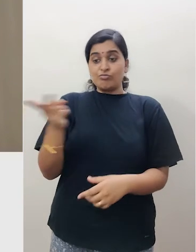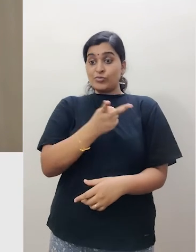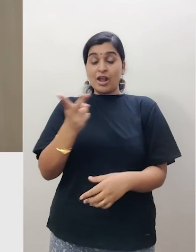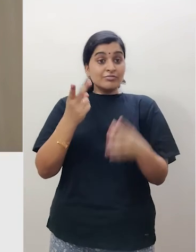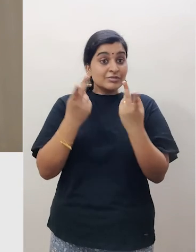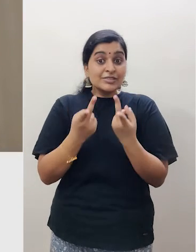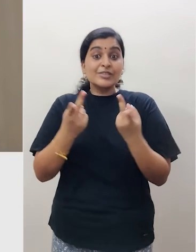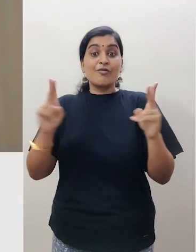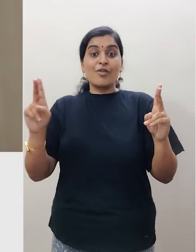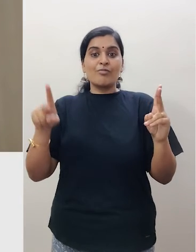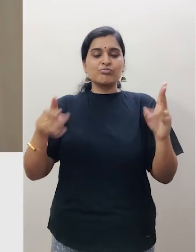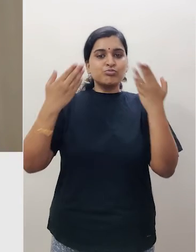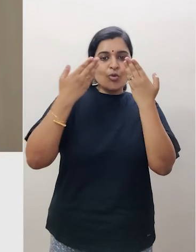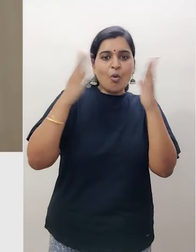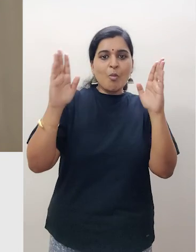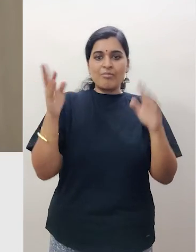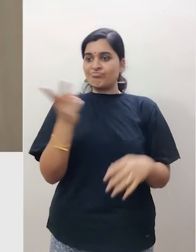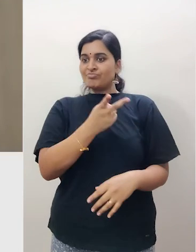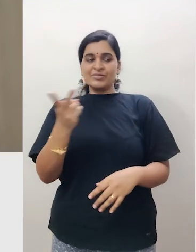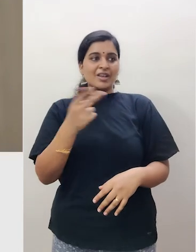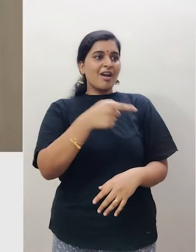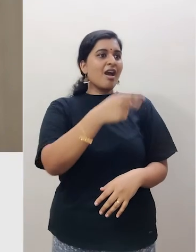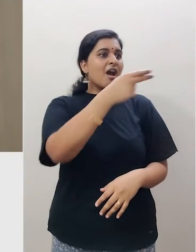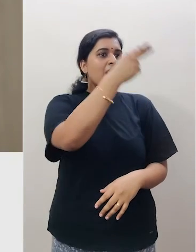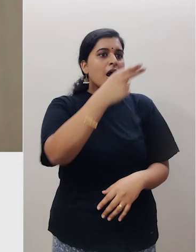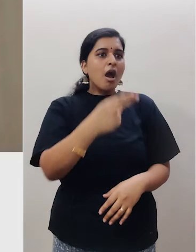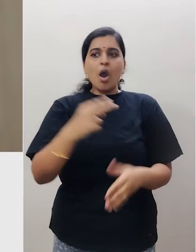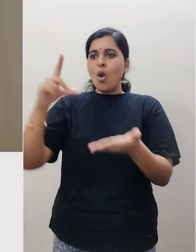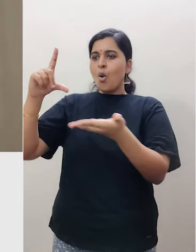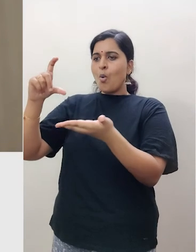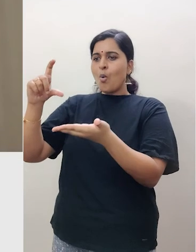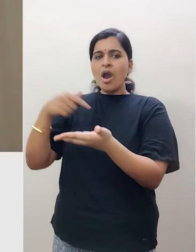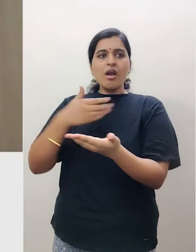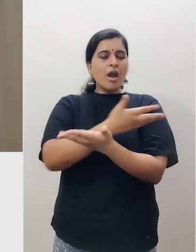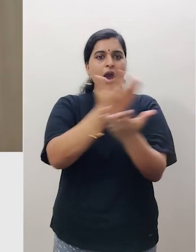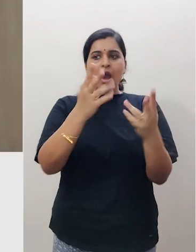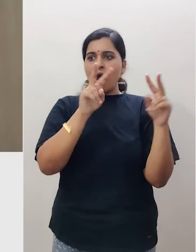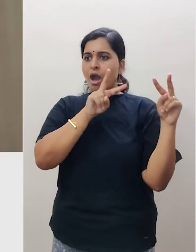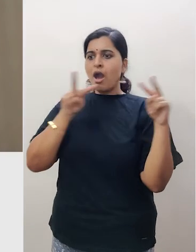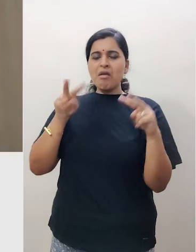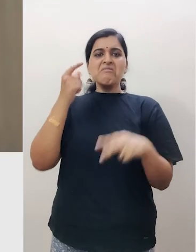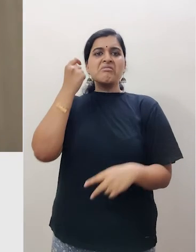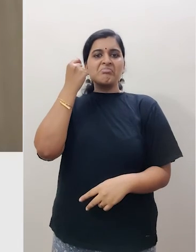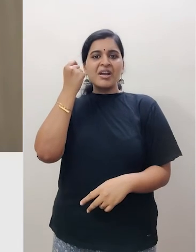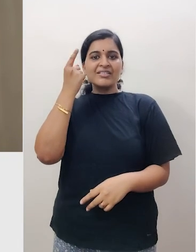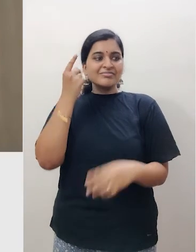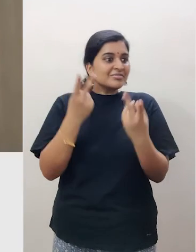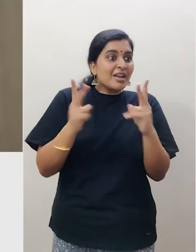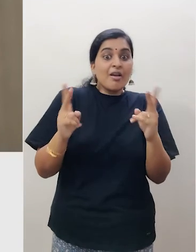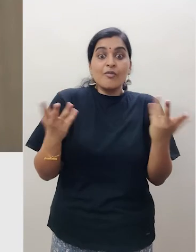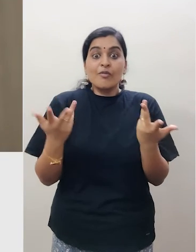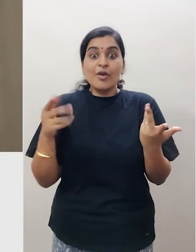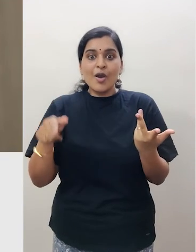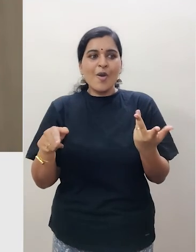inquiry. Both works also prod viewers to delve deeper when looking into an artwork.